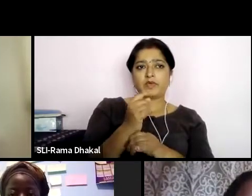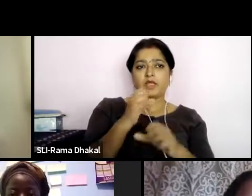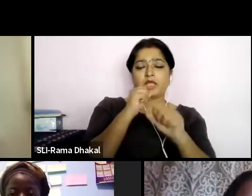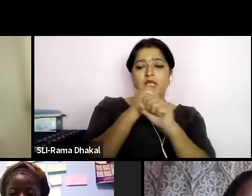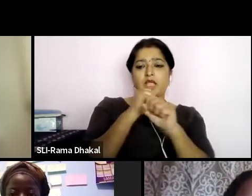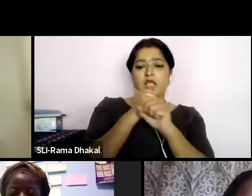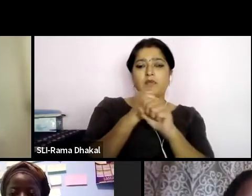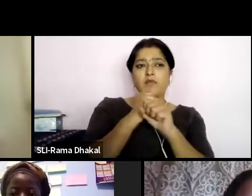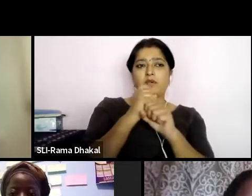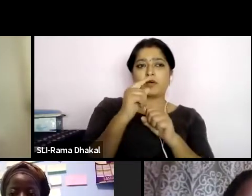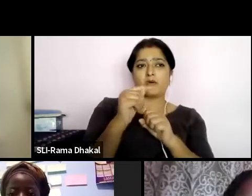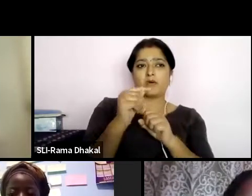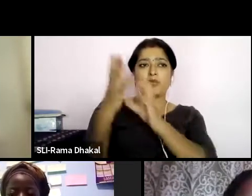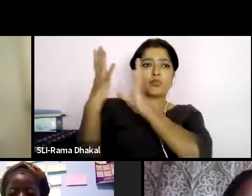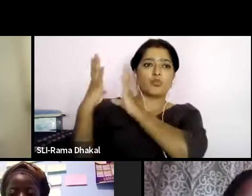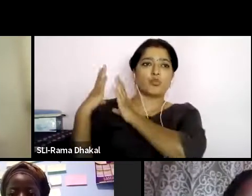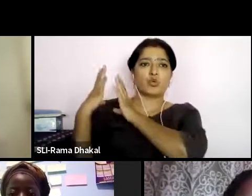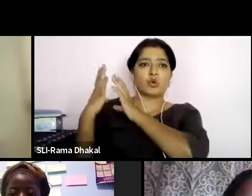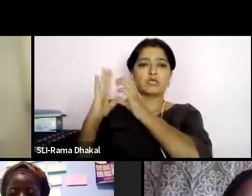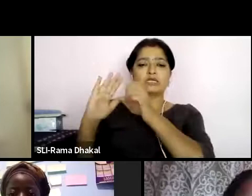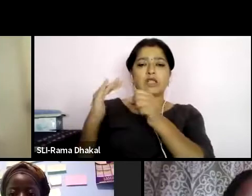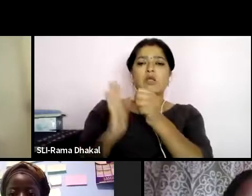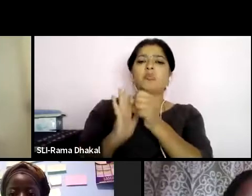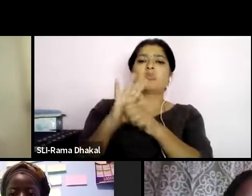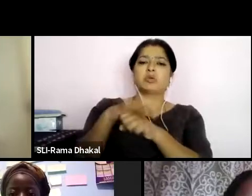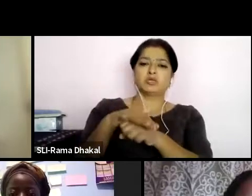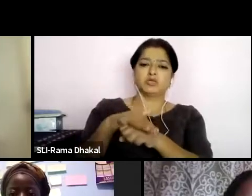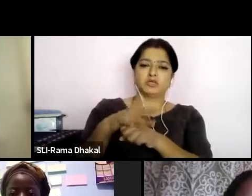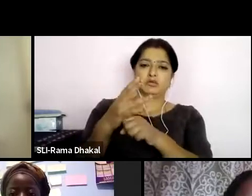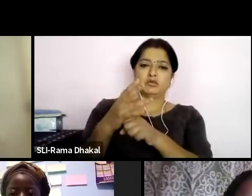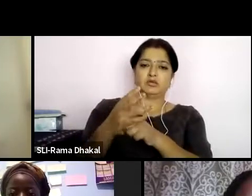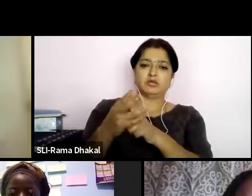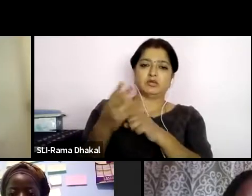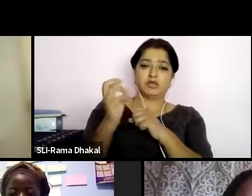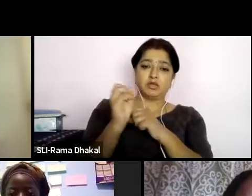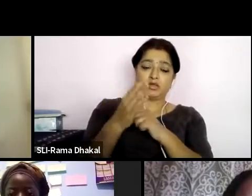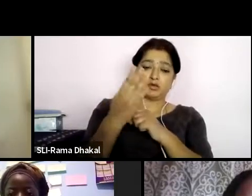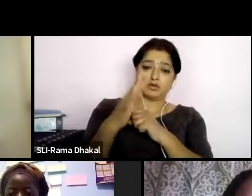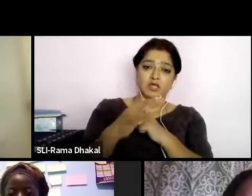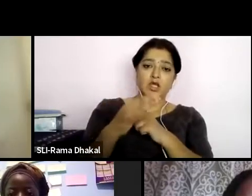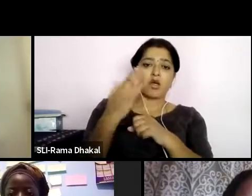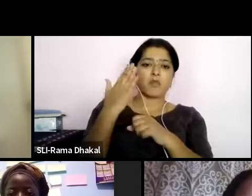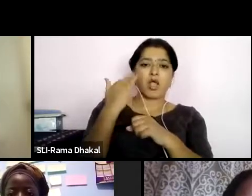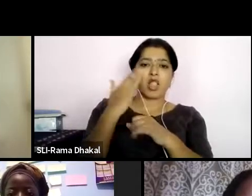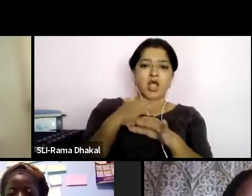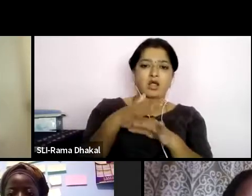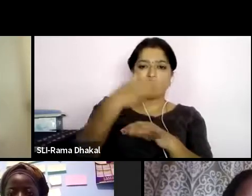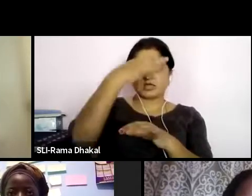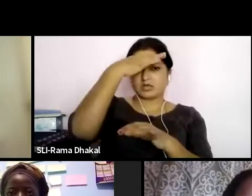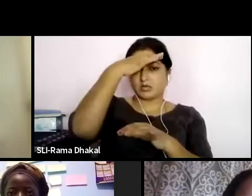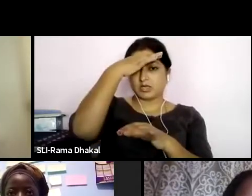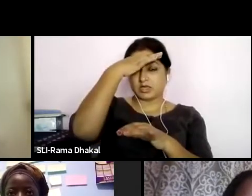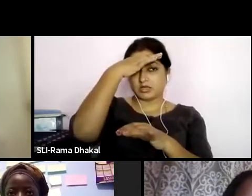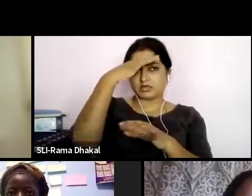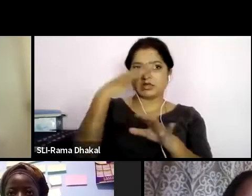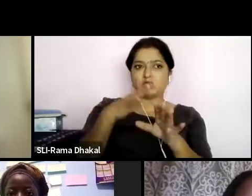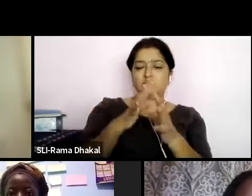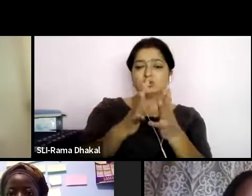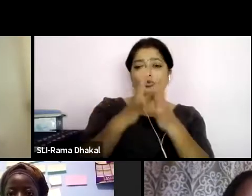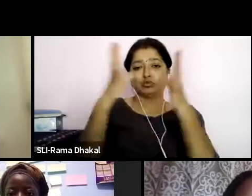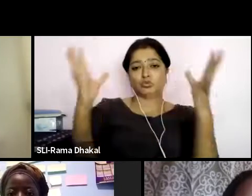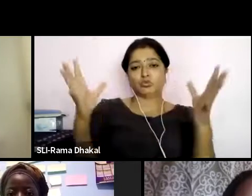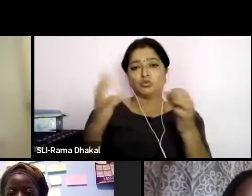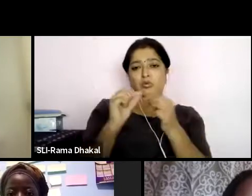longest time. But we want to see how this can be addressed in terms of the vulnerable situations that women are put in,